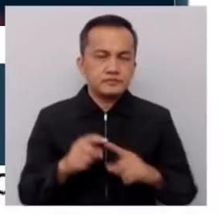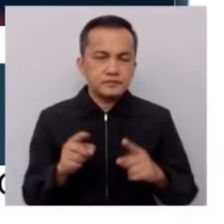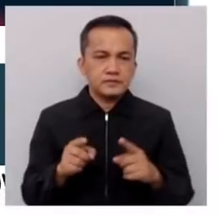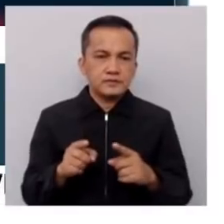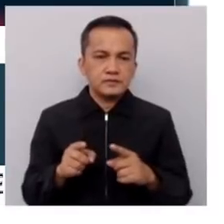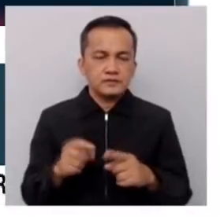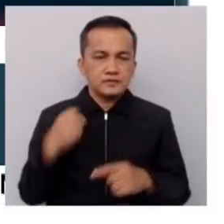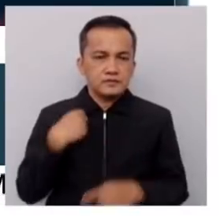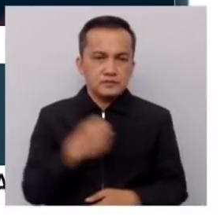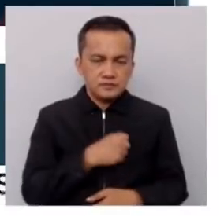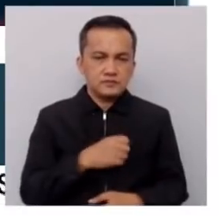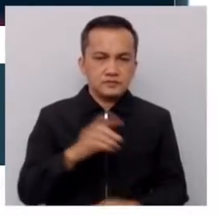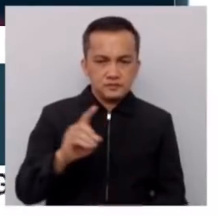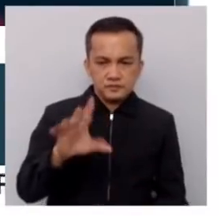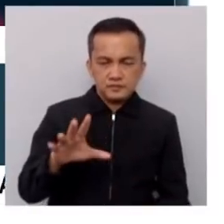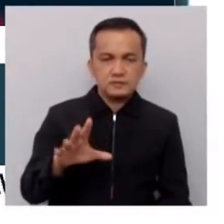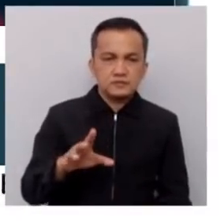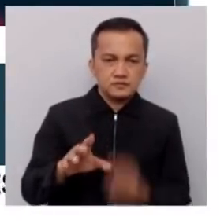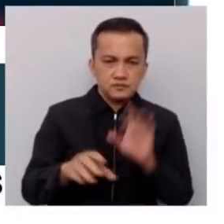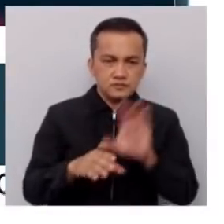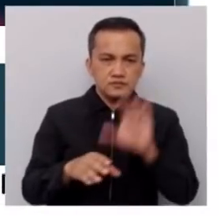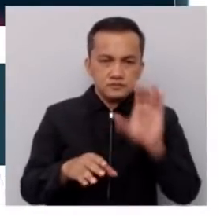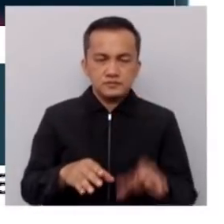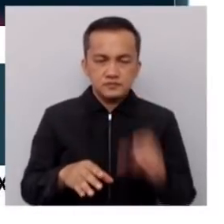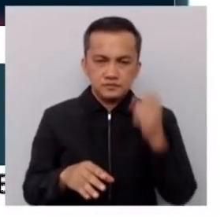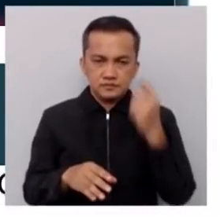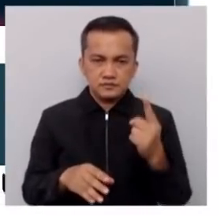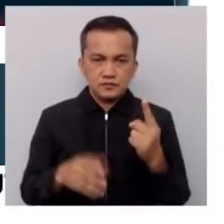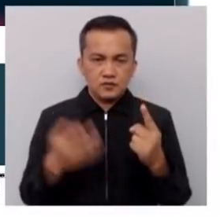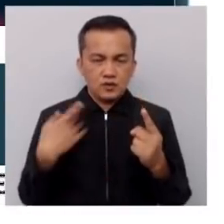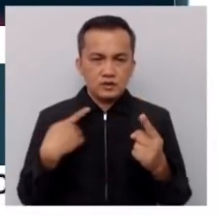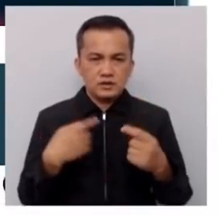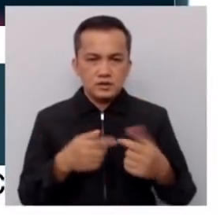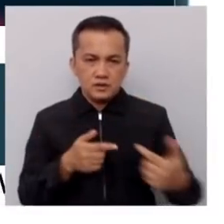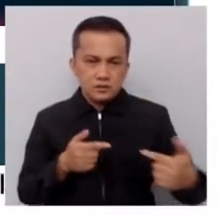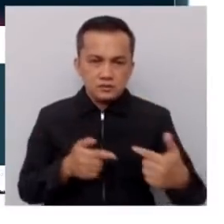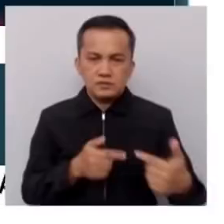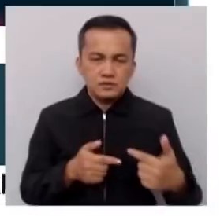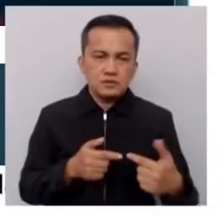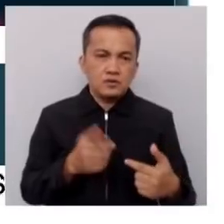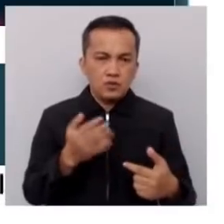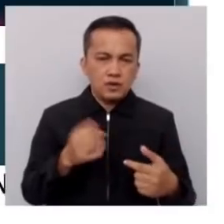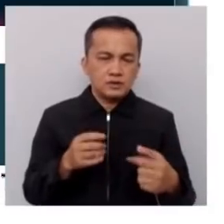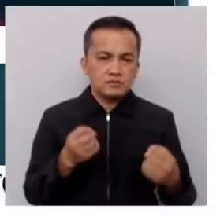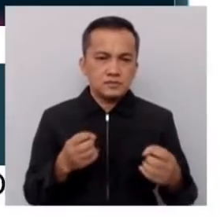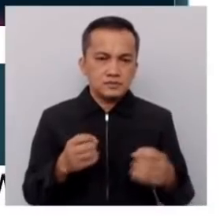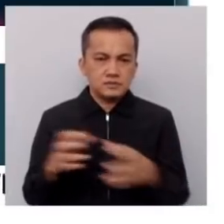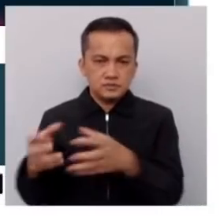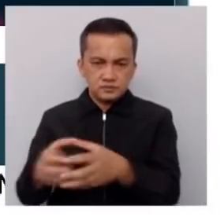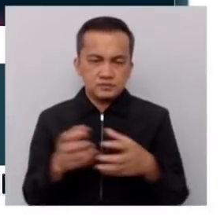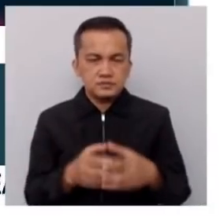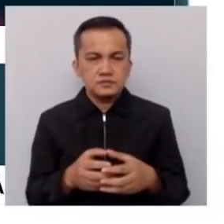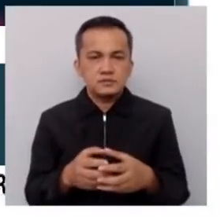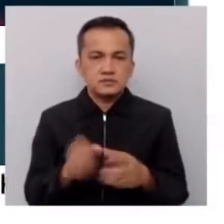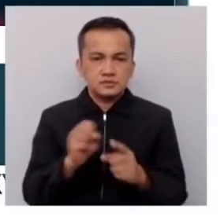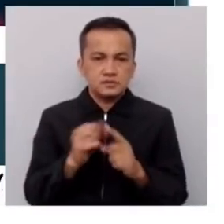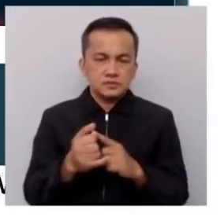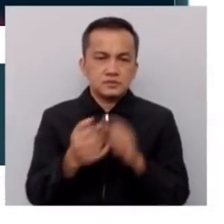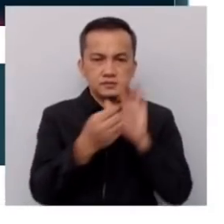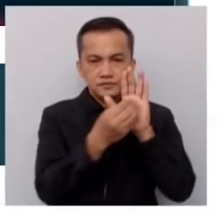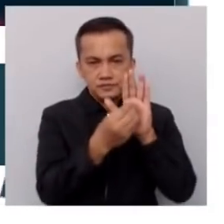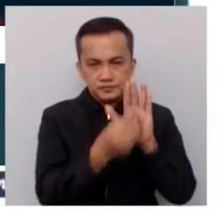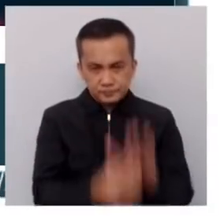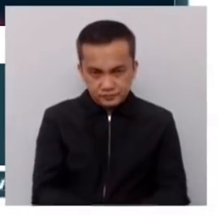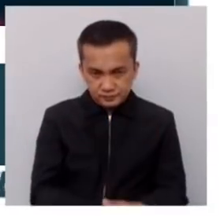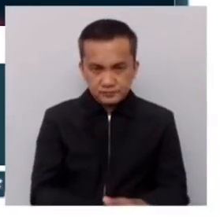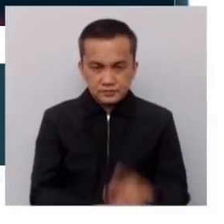Lima fully understands why there is an armed struggle. It's precisely because a lot of our sectors of our society are being oppressed.